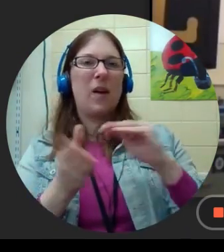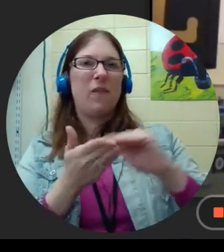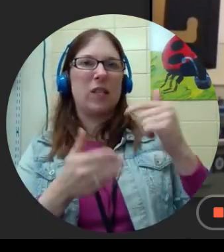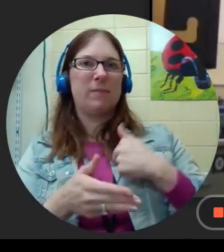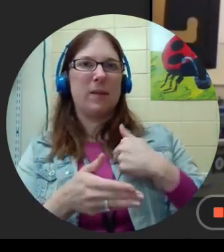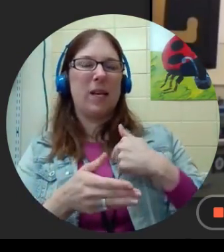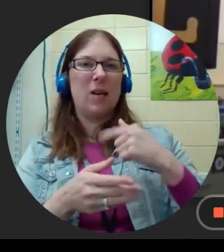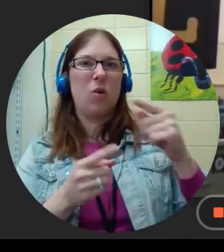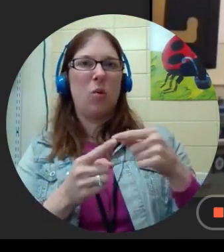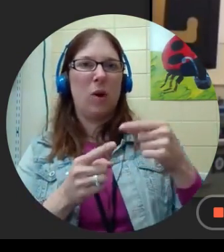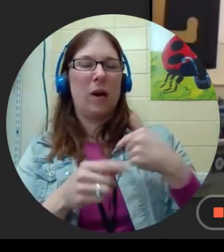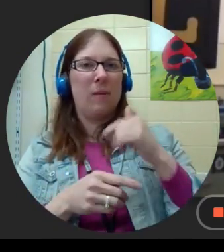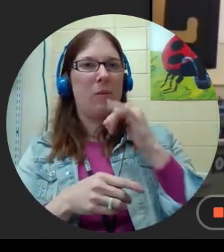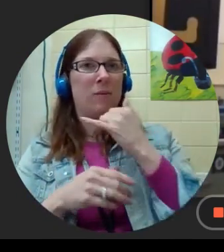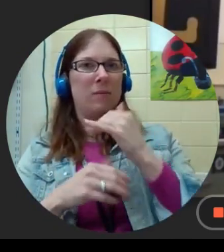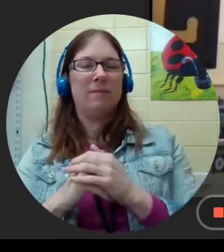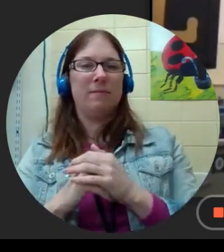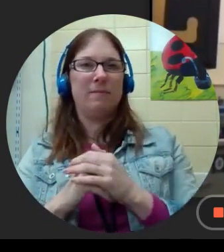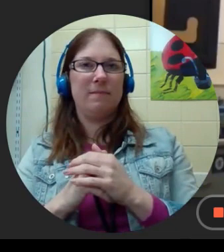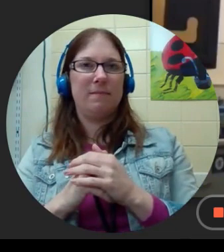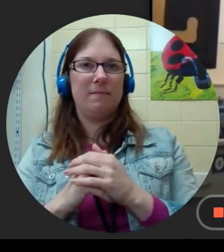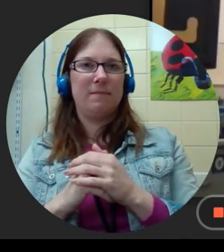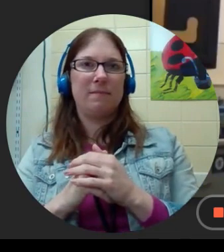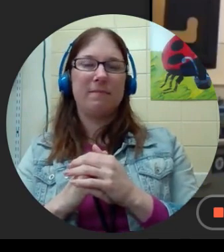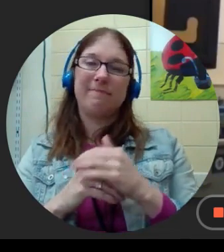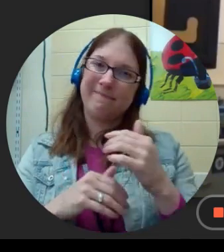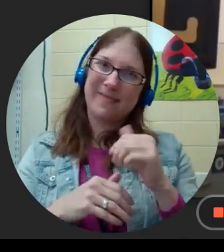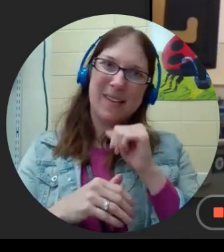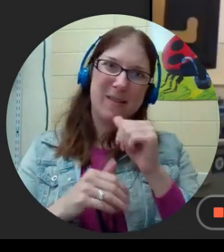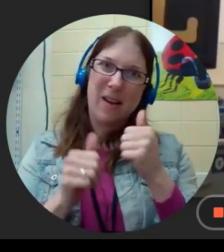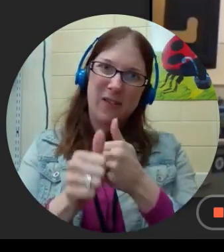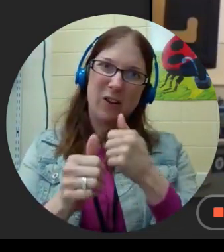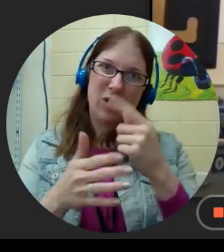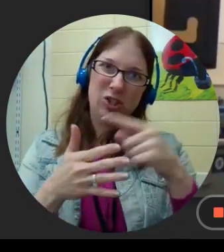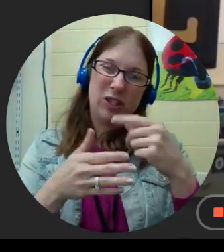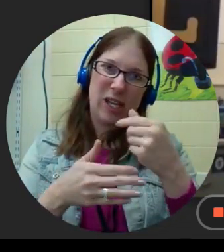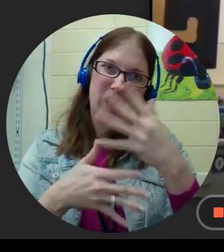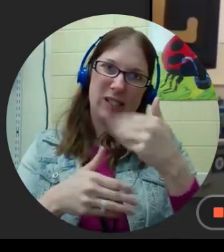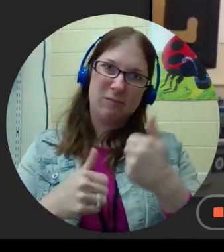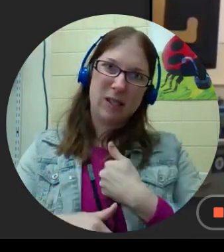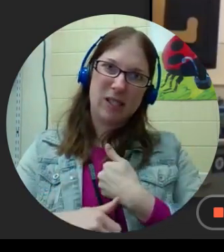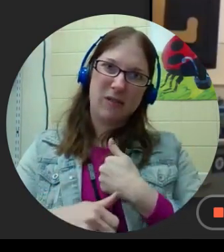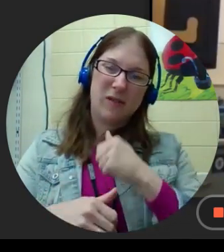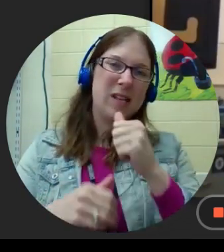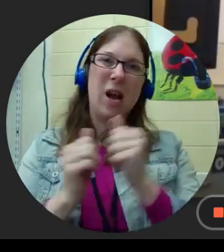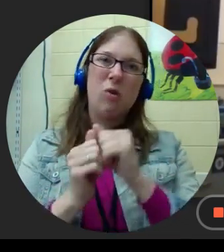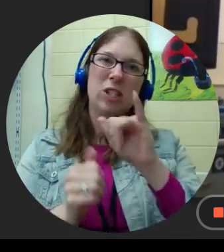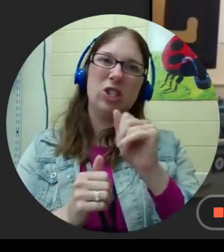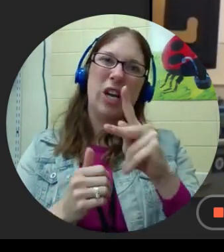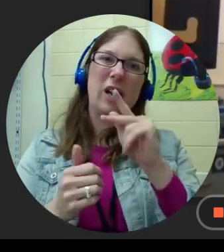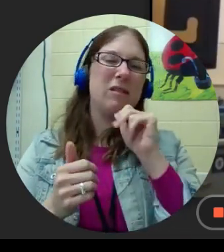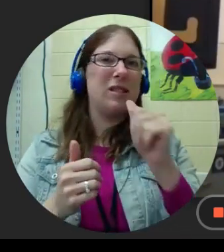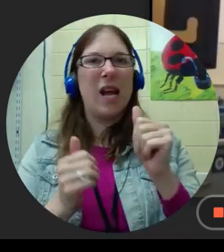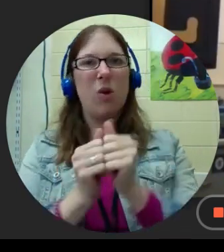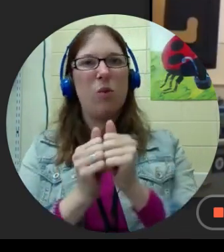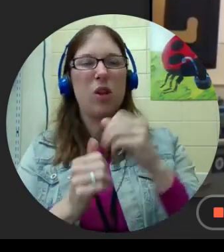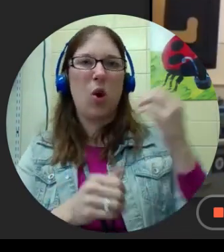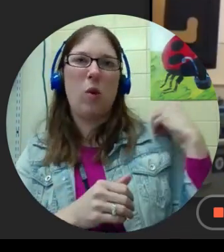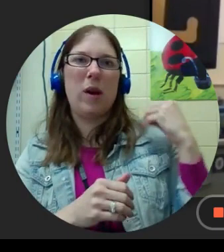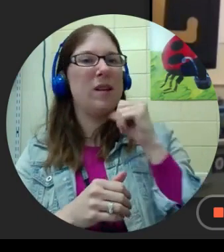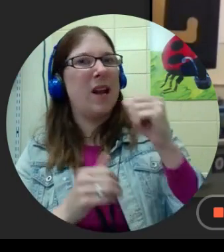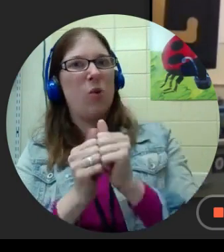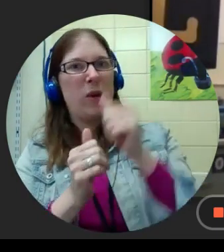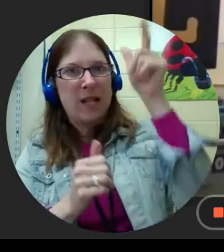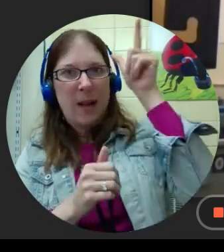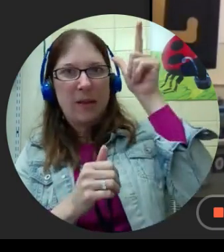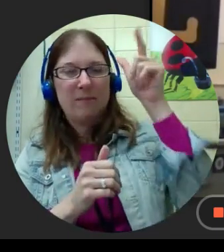up to the checklist myself. Not with Jack or Owen or even Lappy. I hadn't always been on